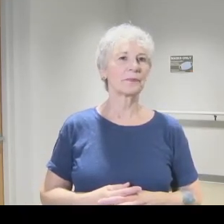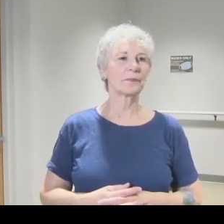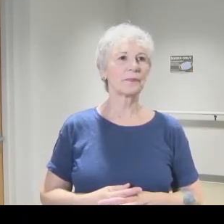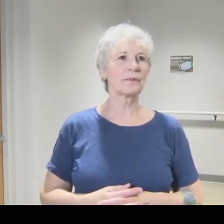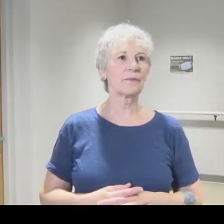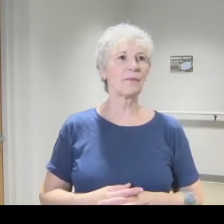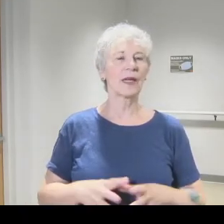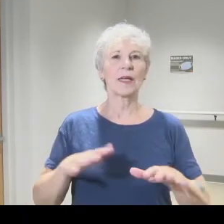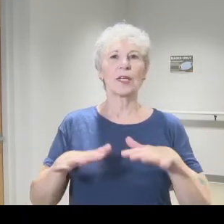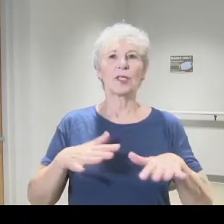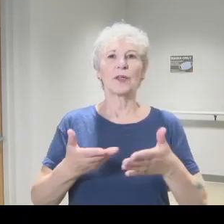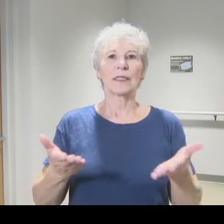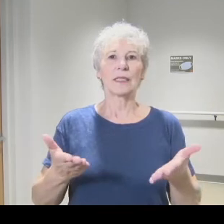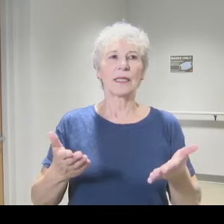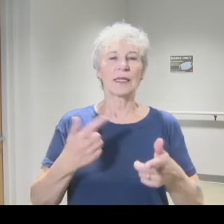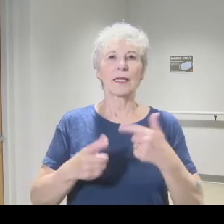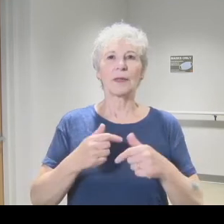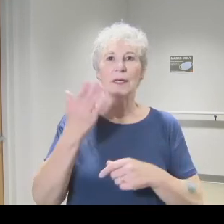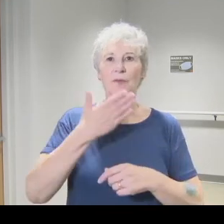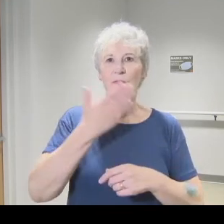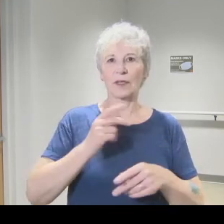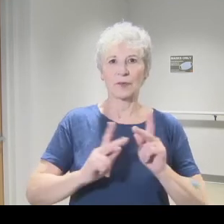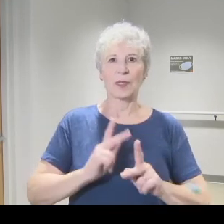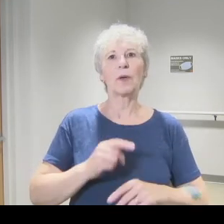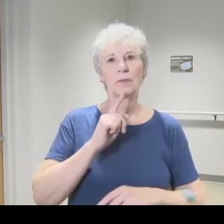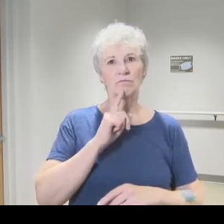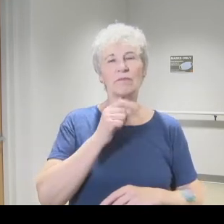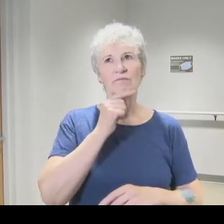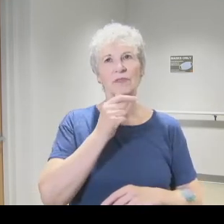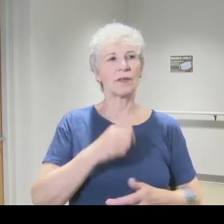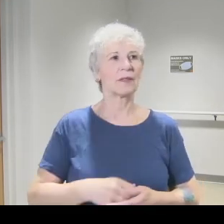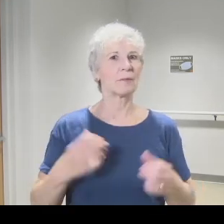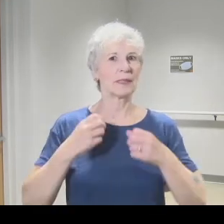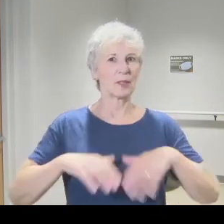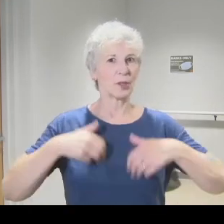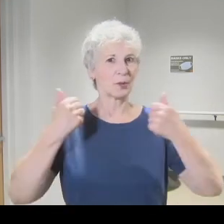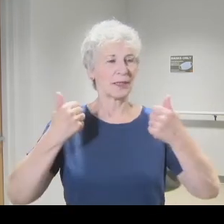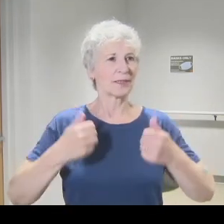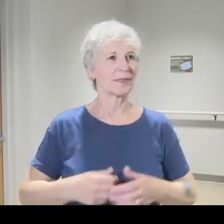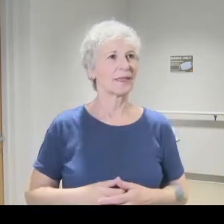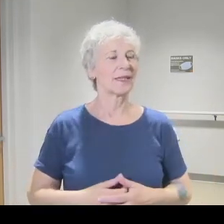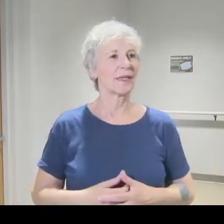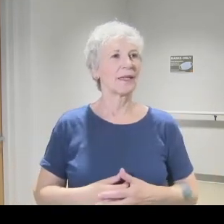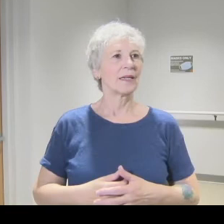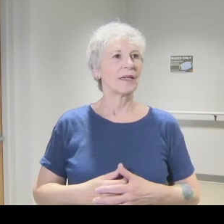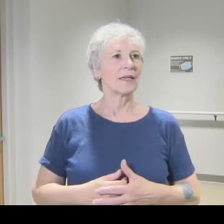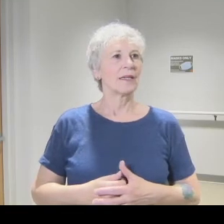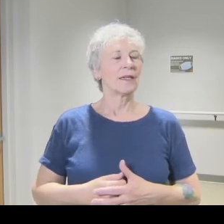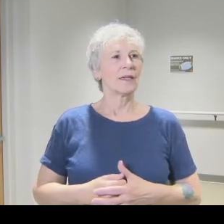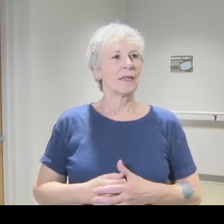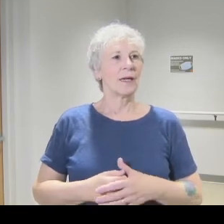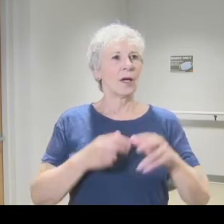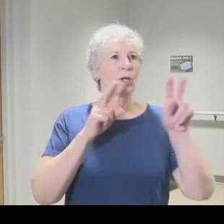It's a nervous thing coming in front of people. Seriously. Be courageous. Here we go.